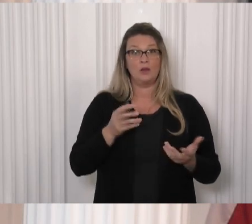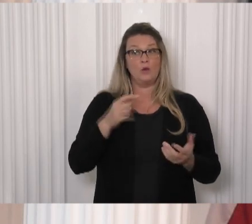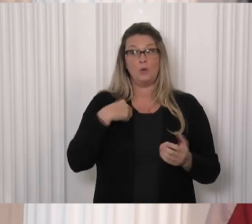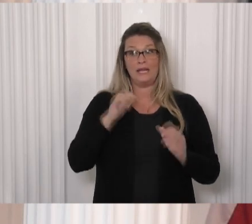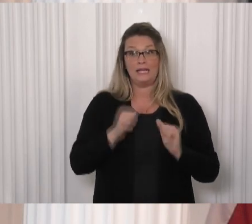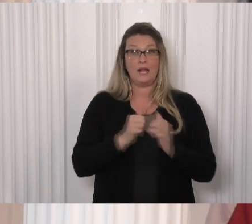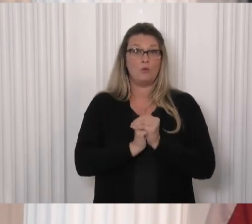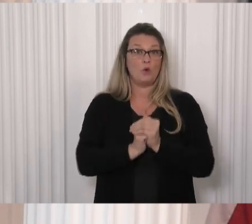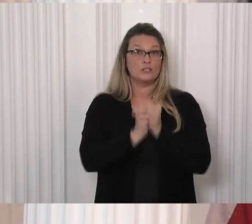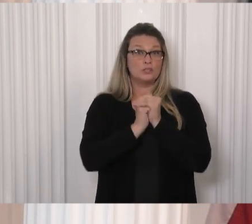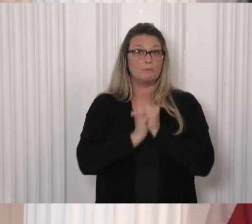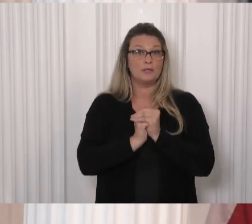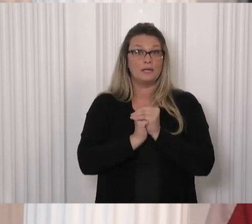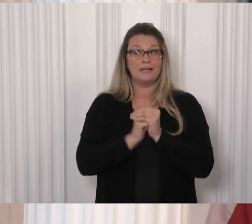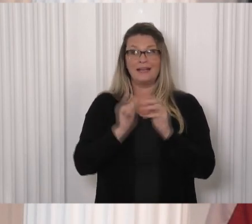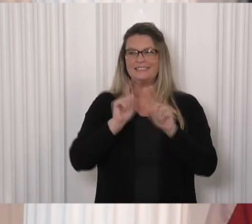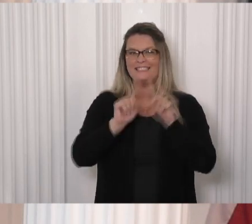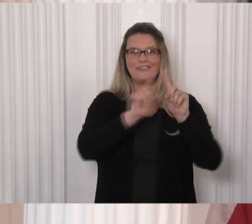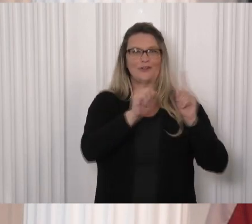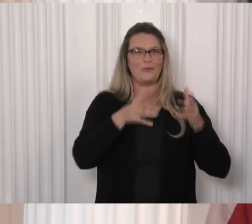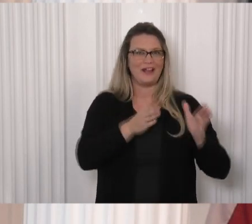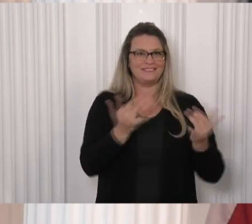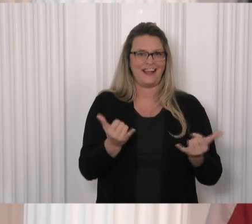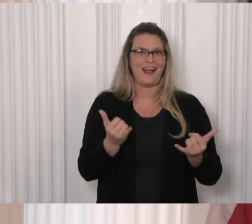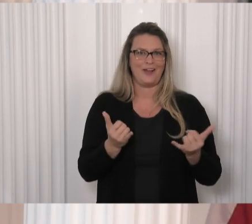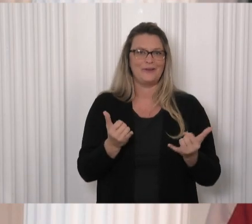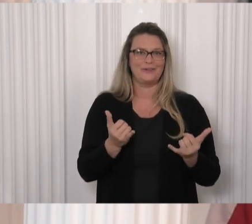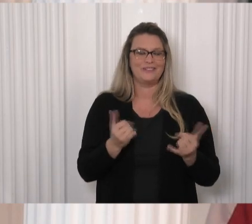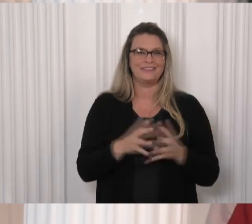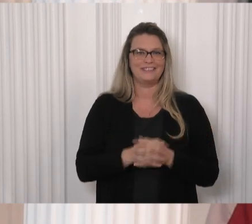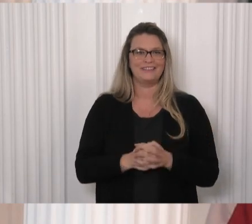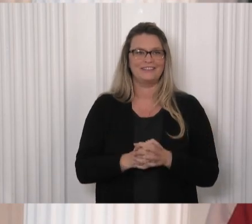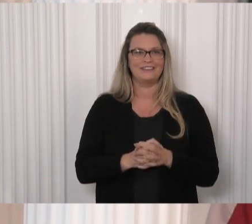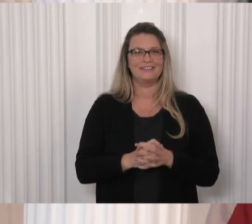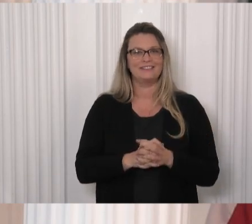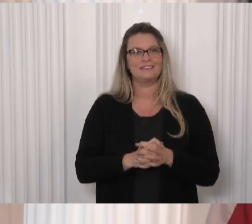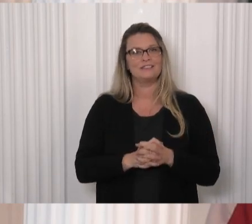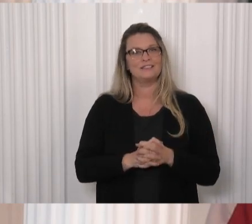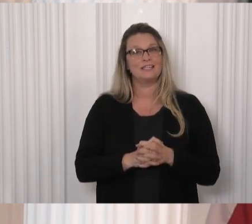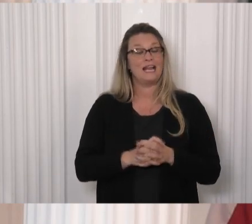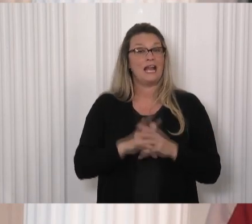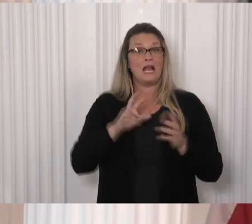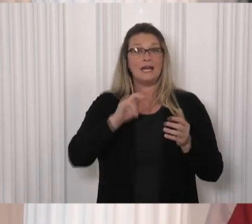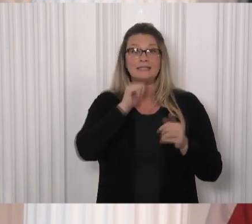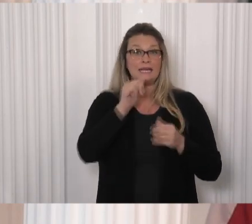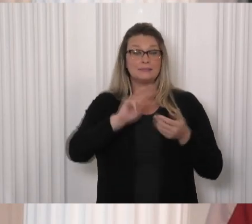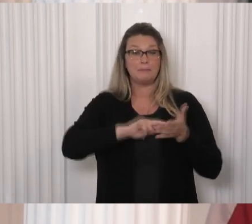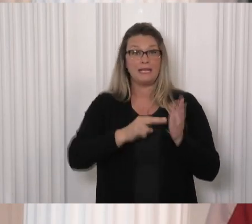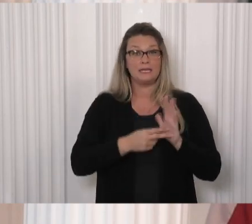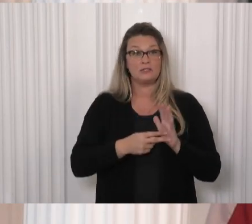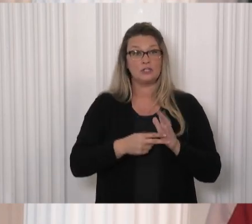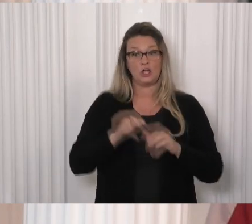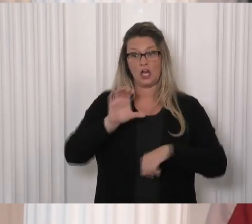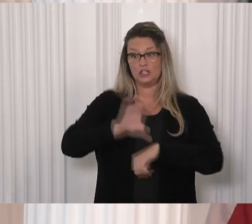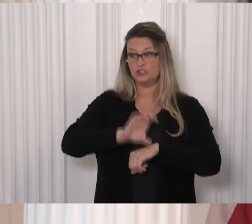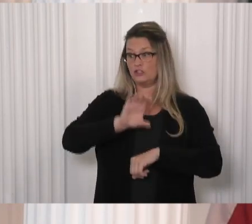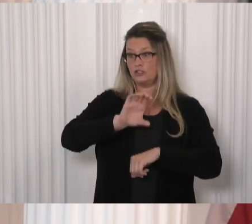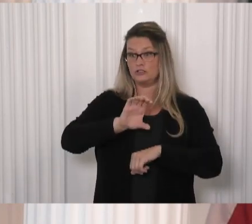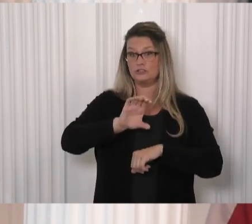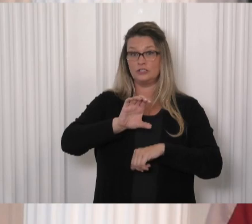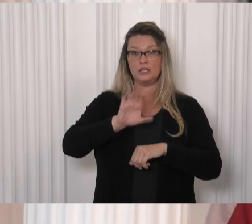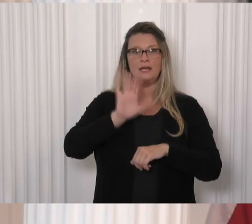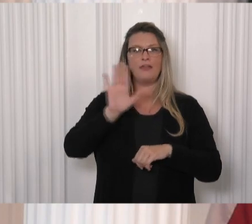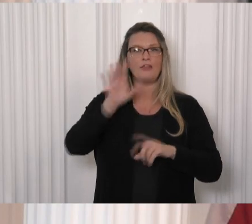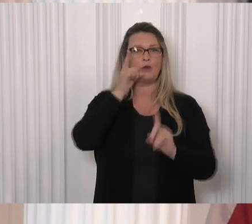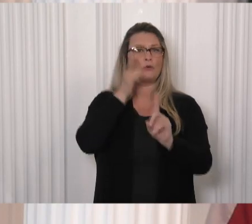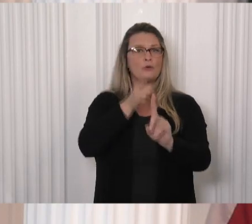it amazingly in creative ways that we're hearing about. We can give examples of those. Nor does it mean that the church's mission